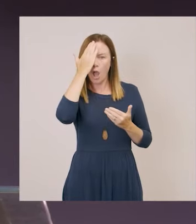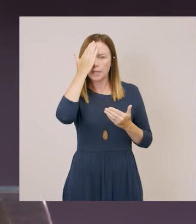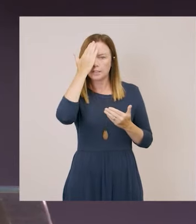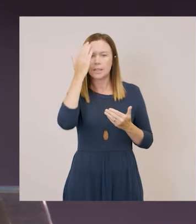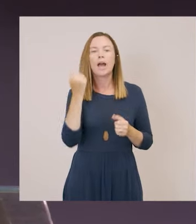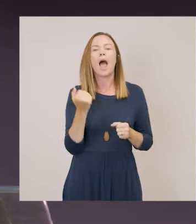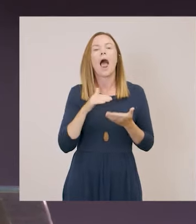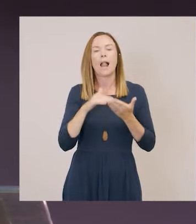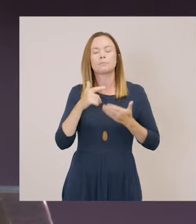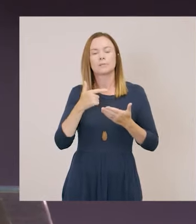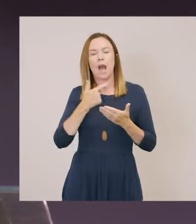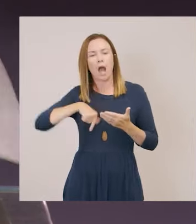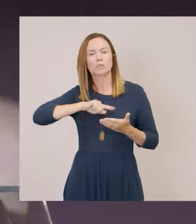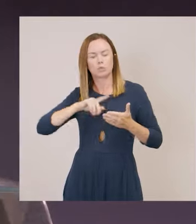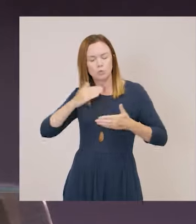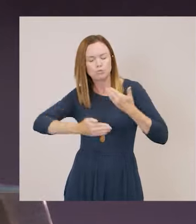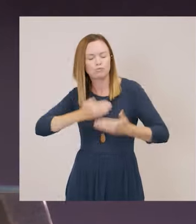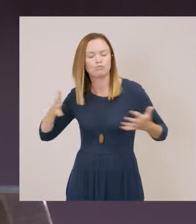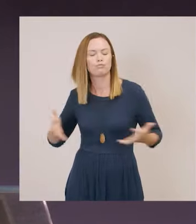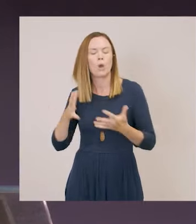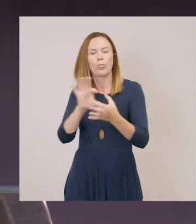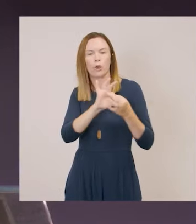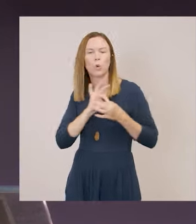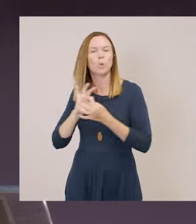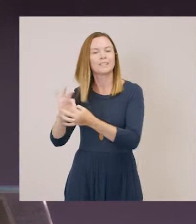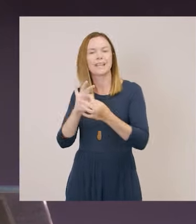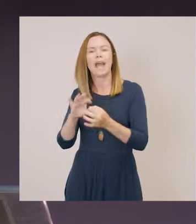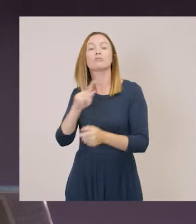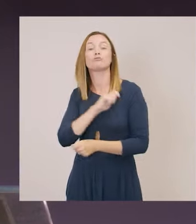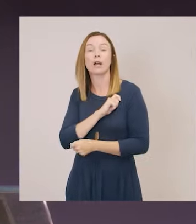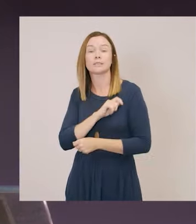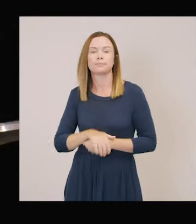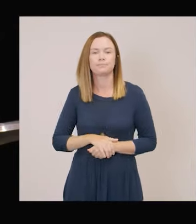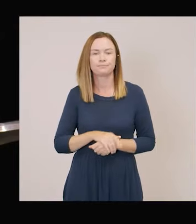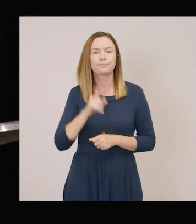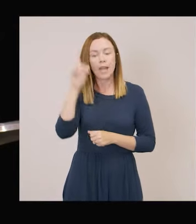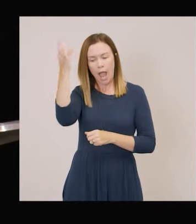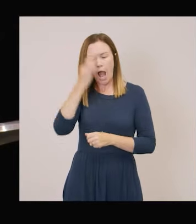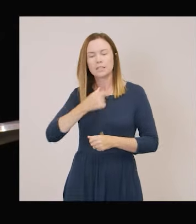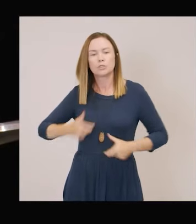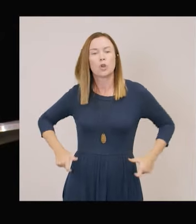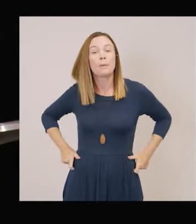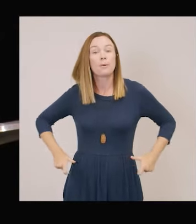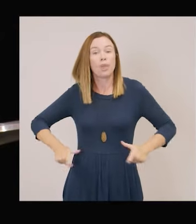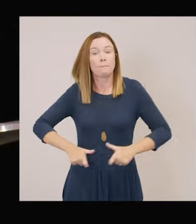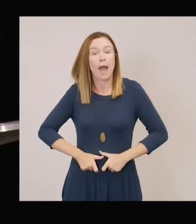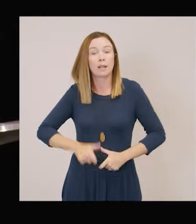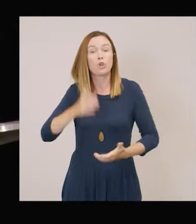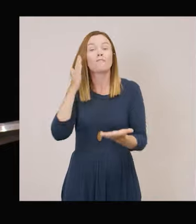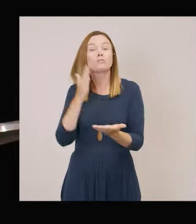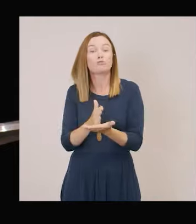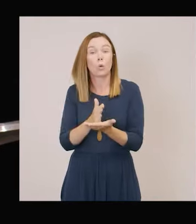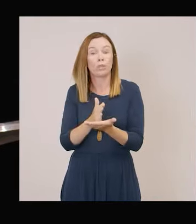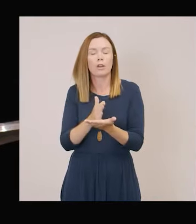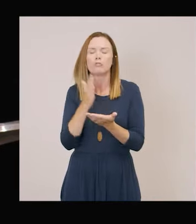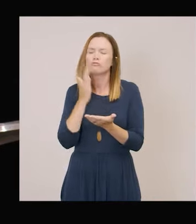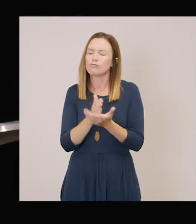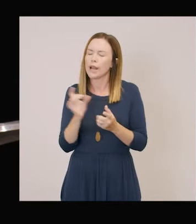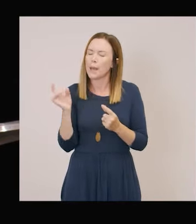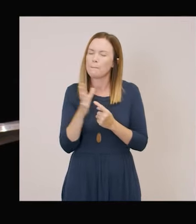to usher in unity and trust. We're called to put on the belt of truth. It's so important to